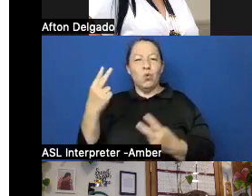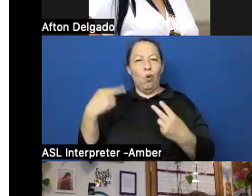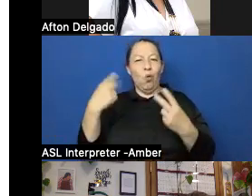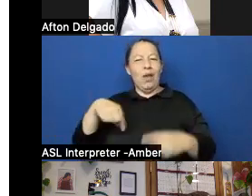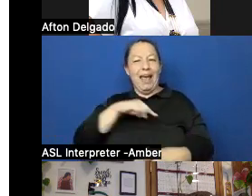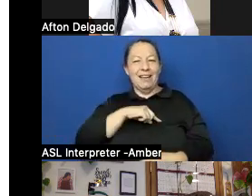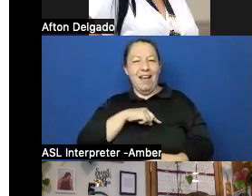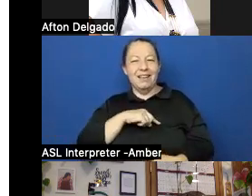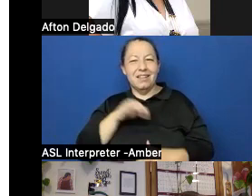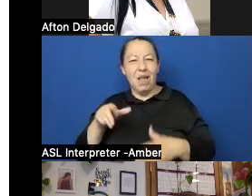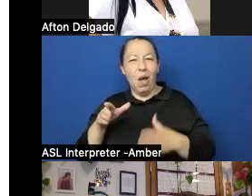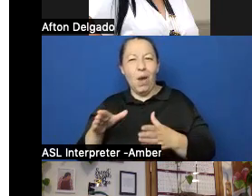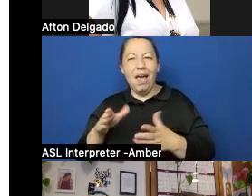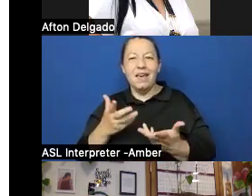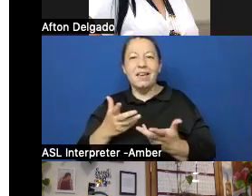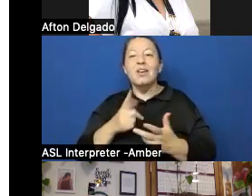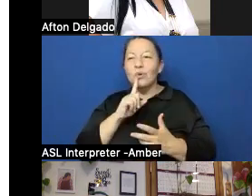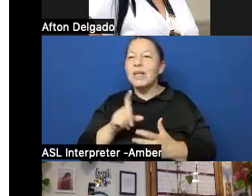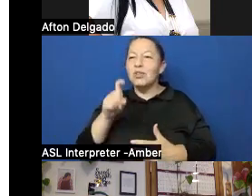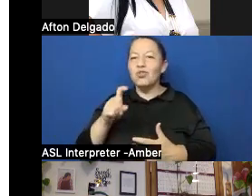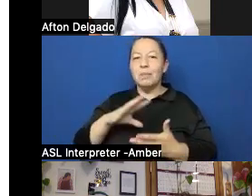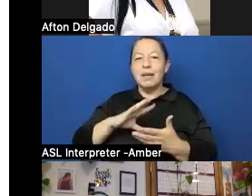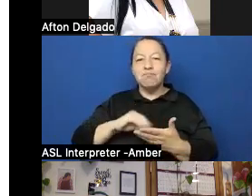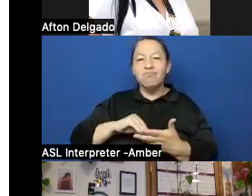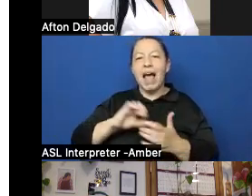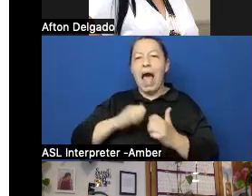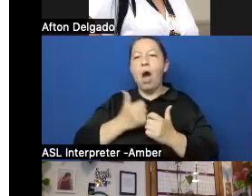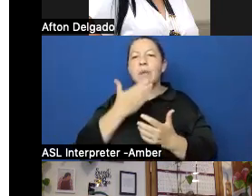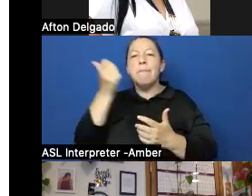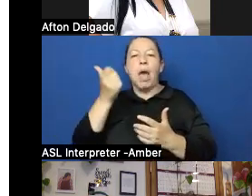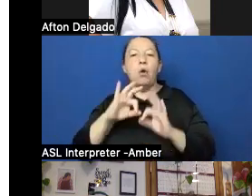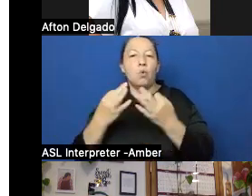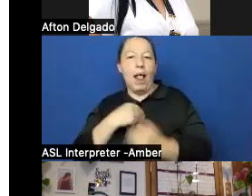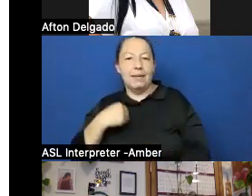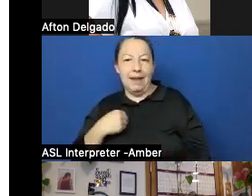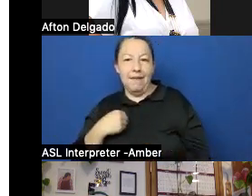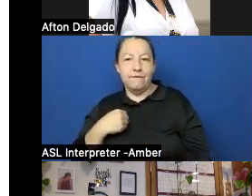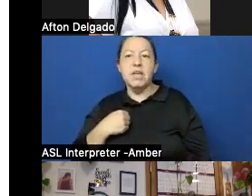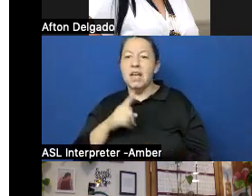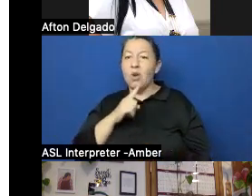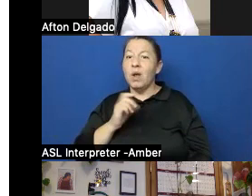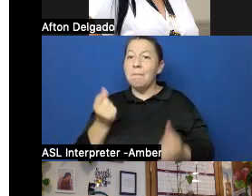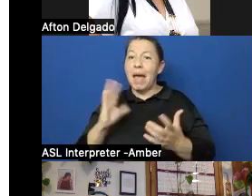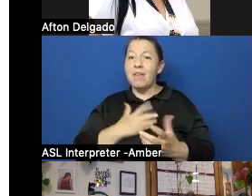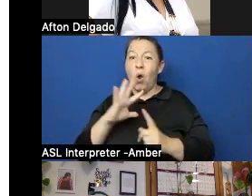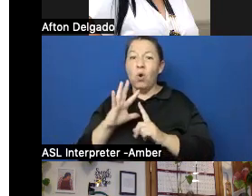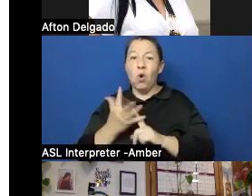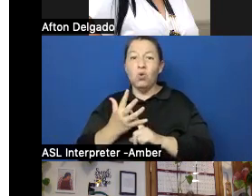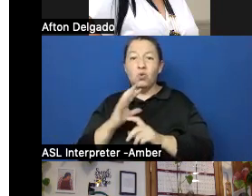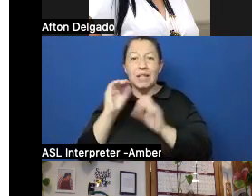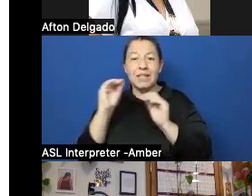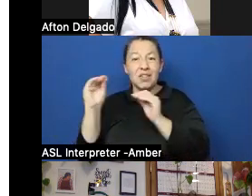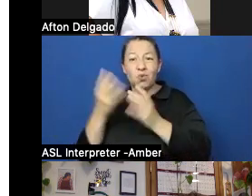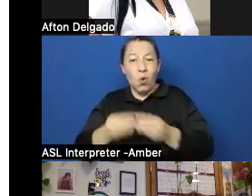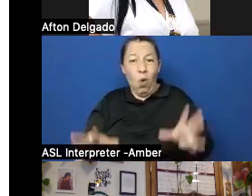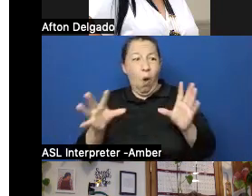goes back to that shame in the boarding school, when a lot of our cultural teachings were undone. And so now our generations are